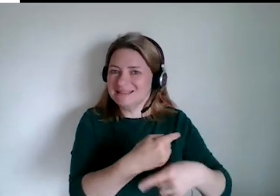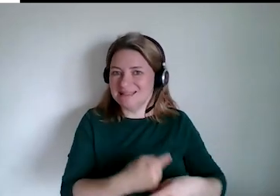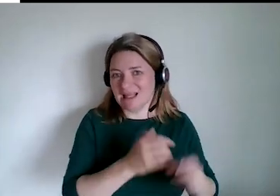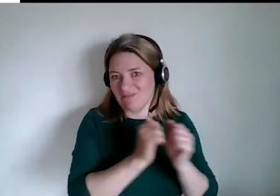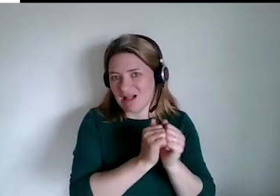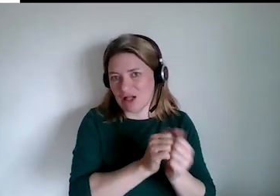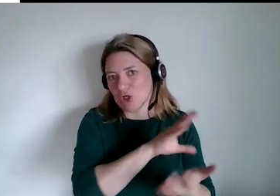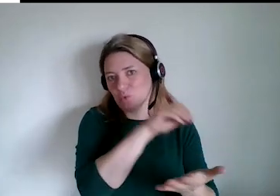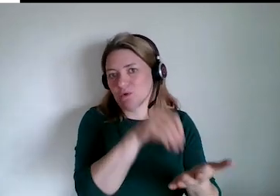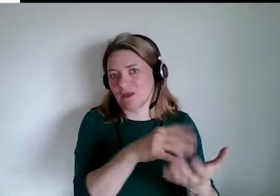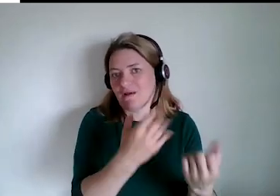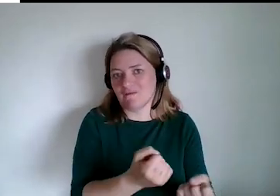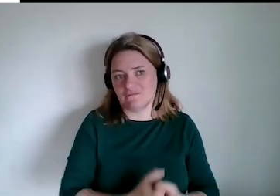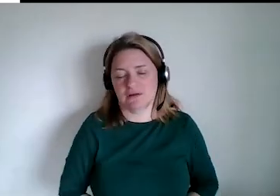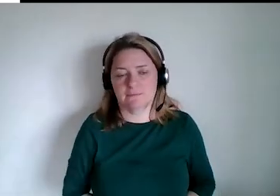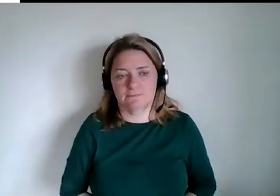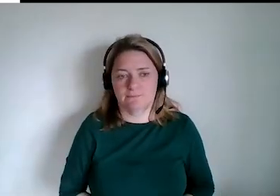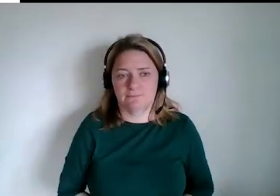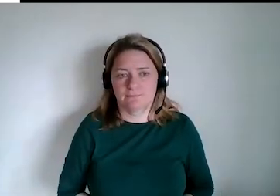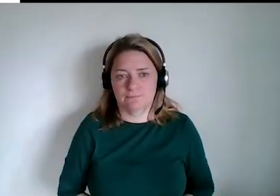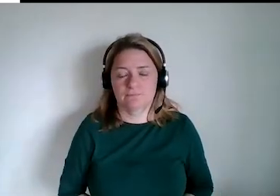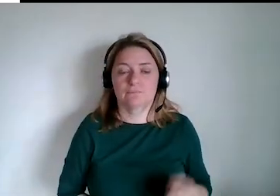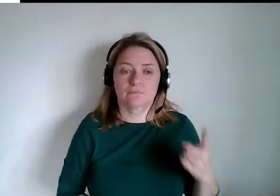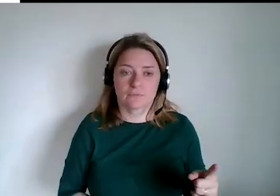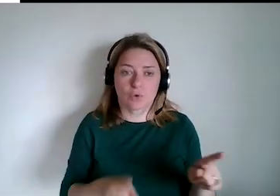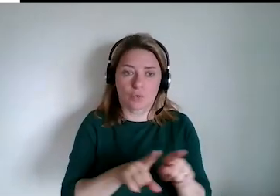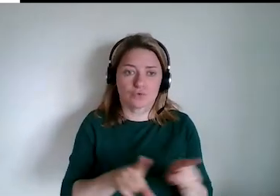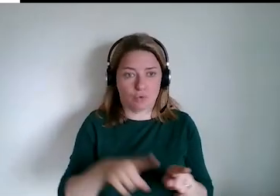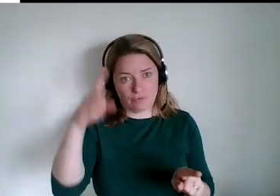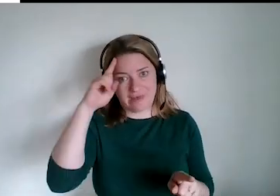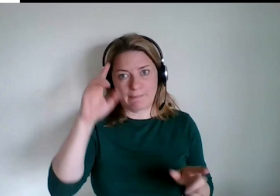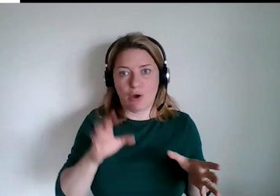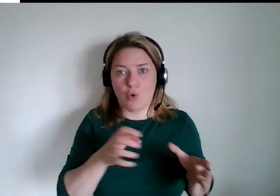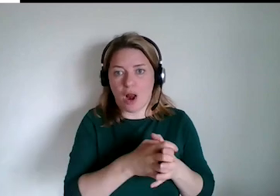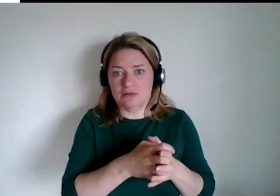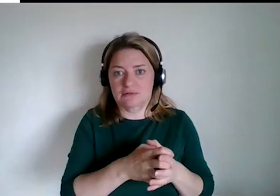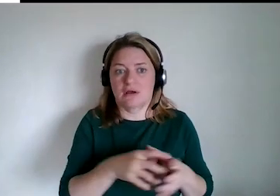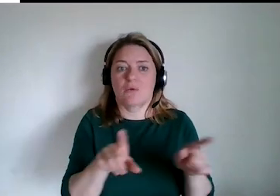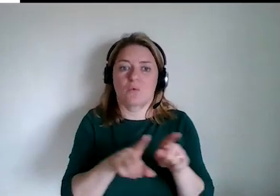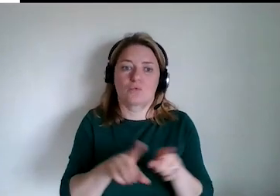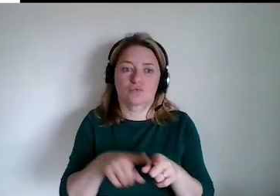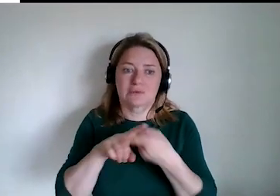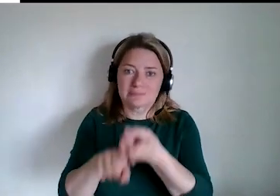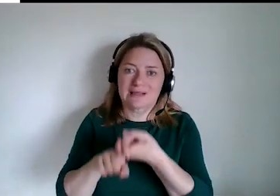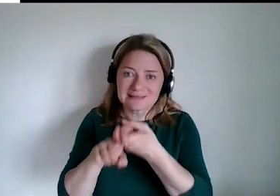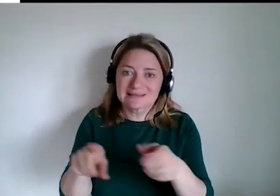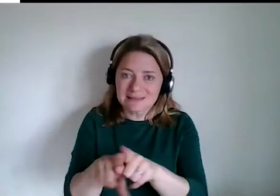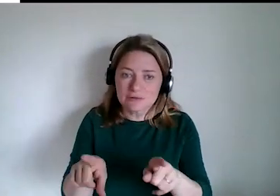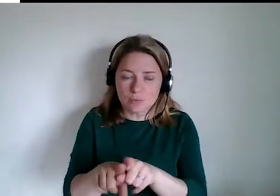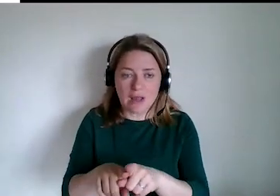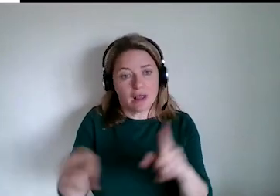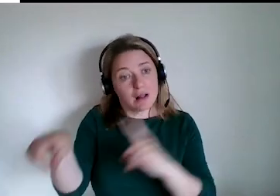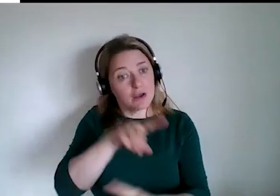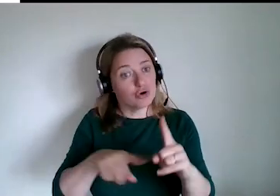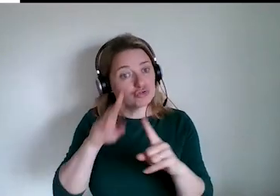in those who are not selected in. Do consider clustering and dependency. Again, when you're reviewing UKMED applications,